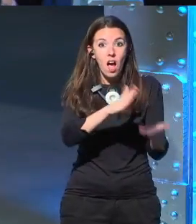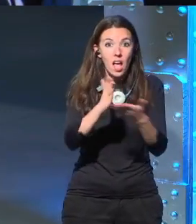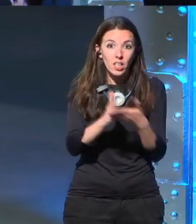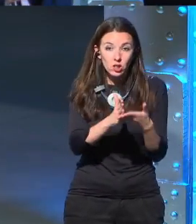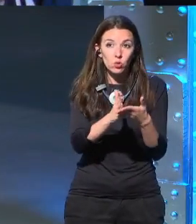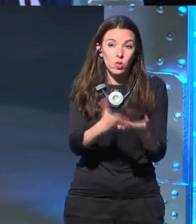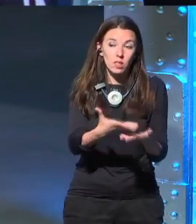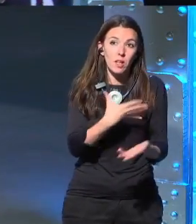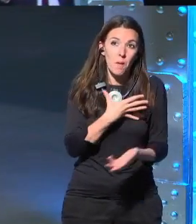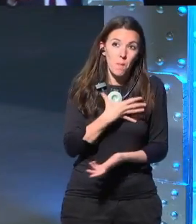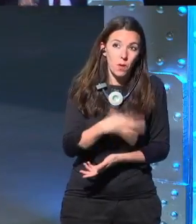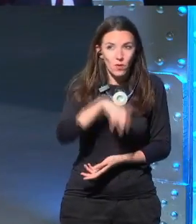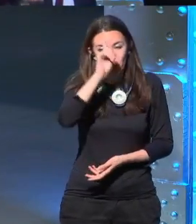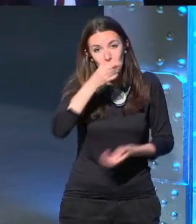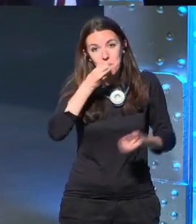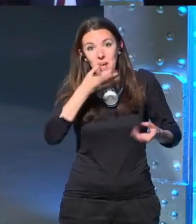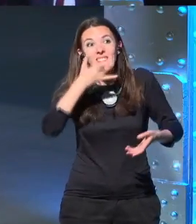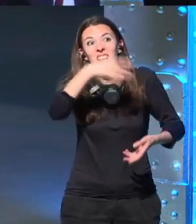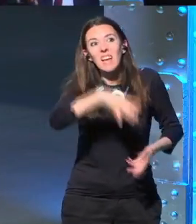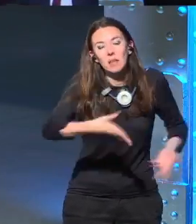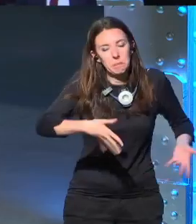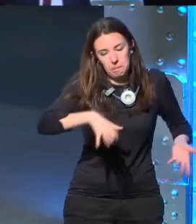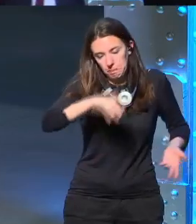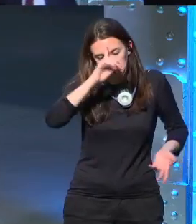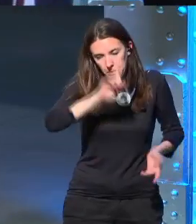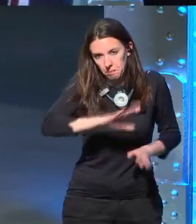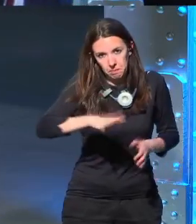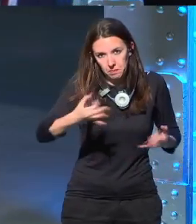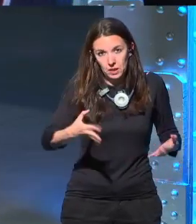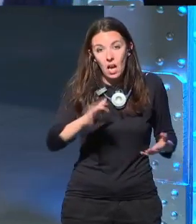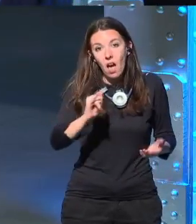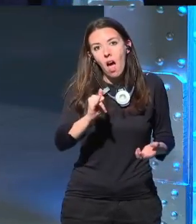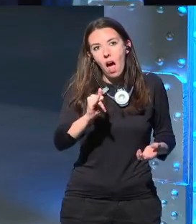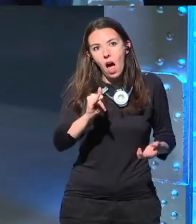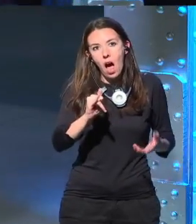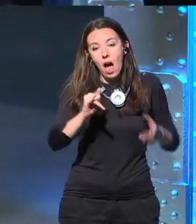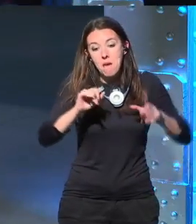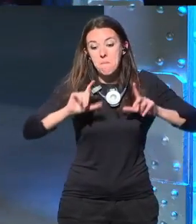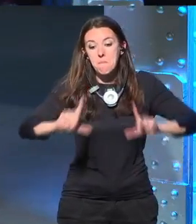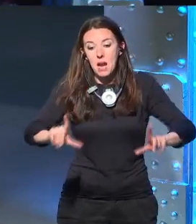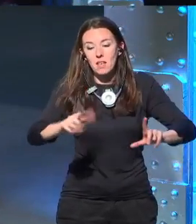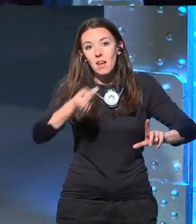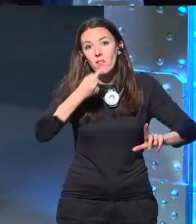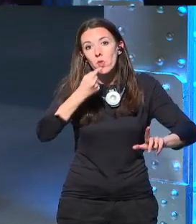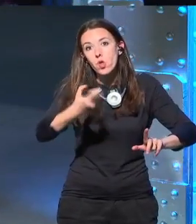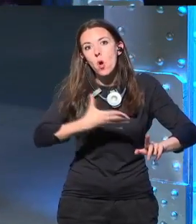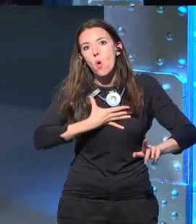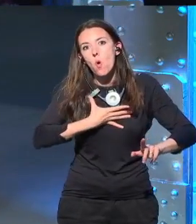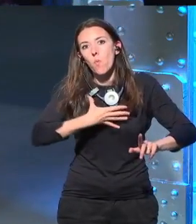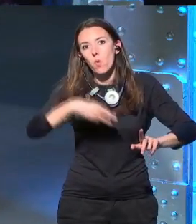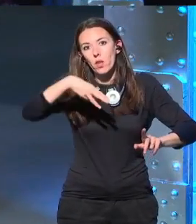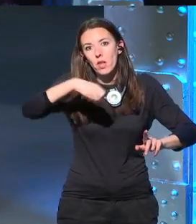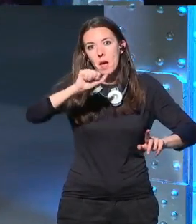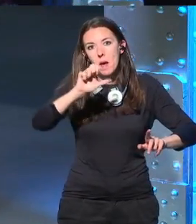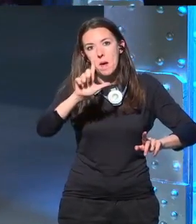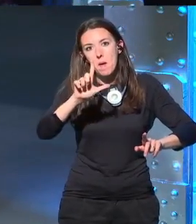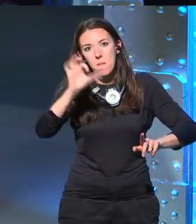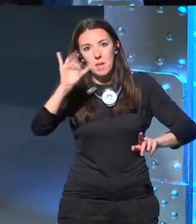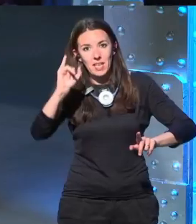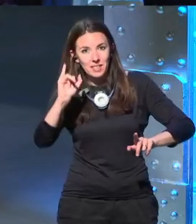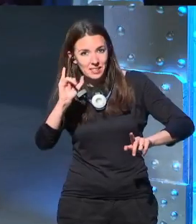what it says on the plaque next to it on the Prado, that it may have been Salai, maybe Melzi, his later